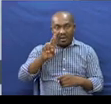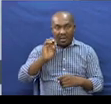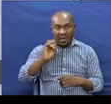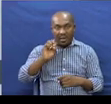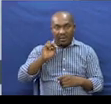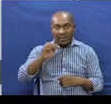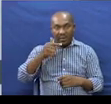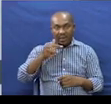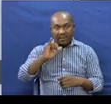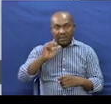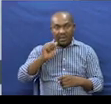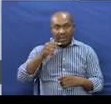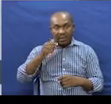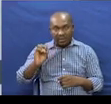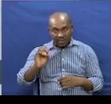human population.